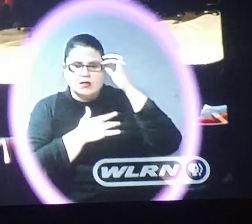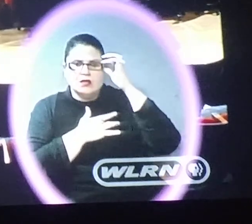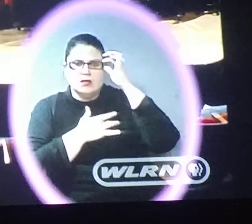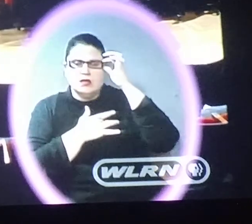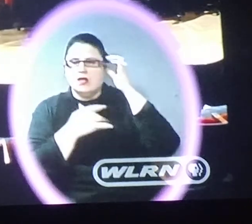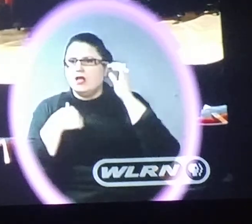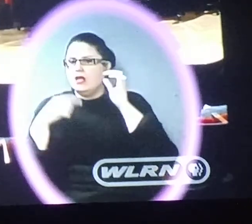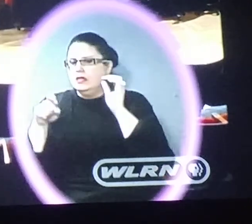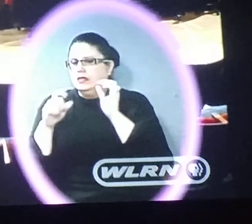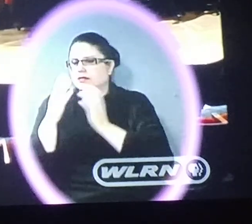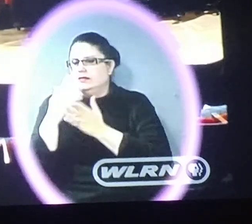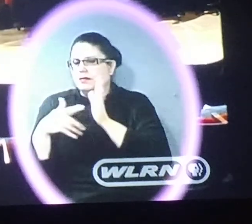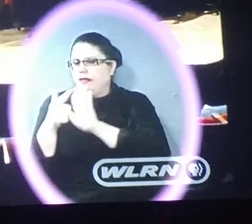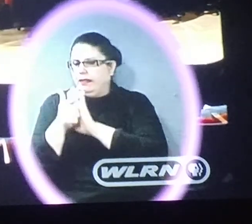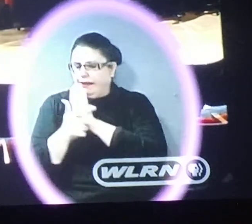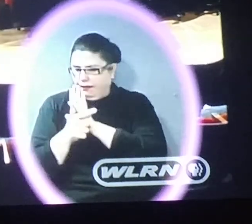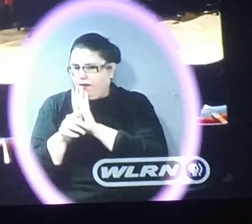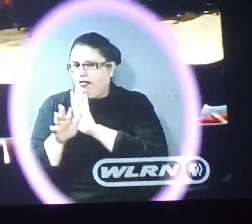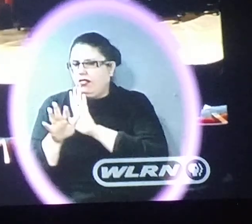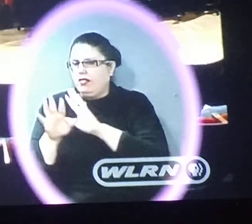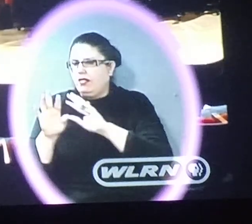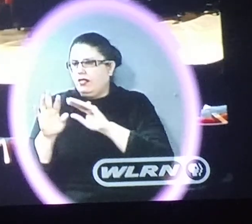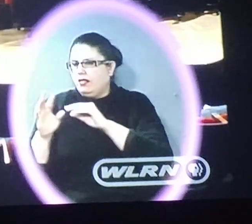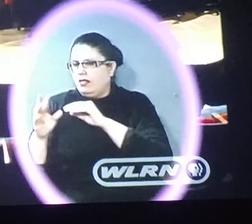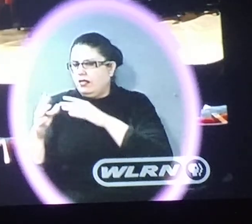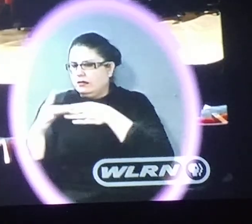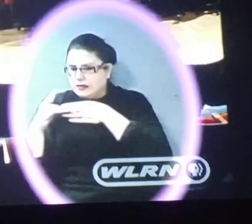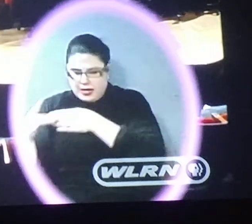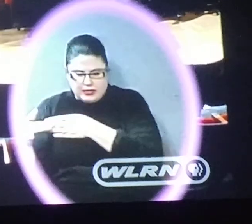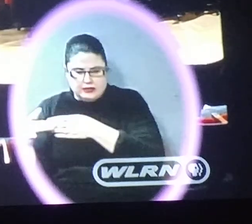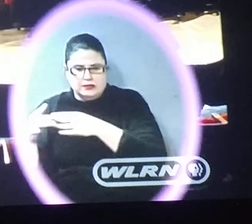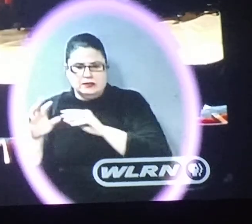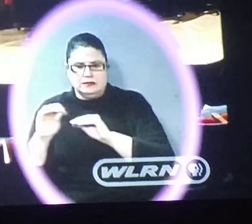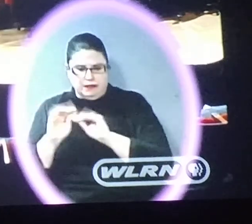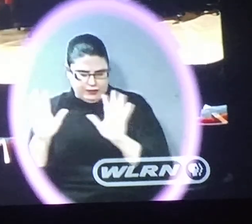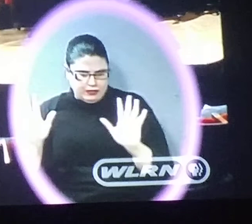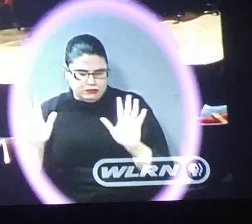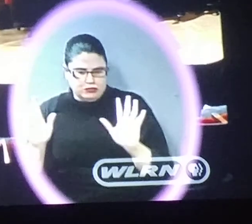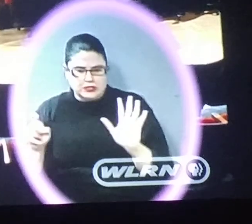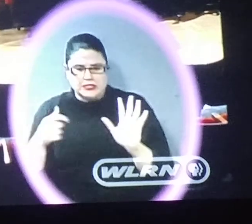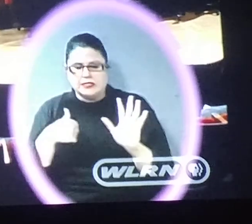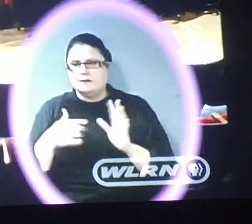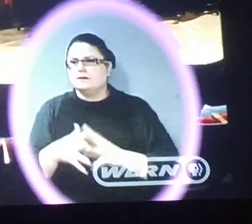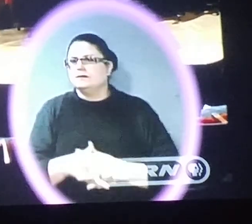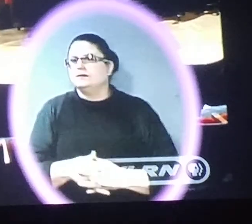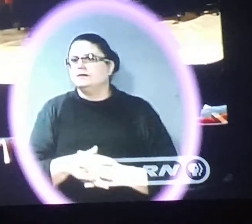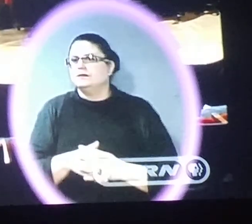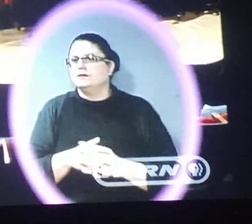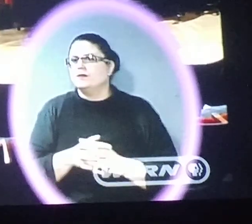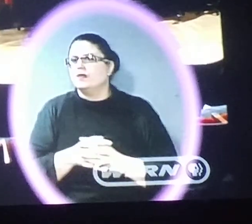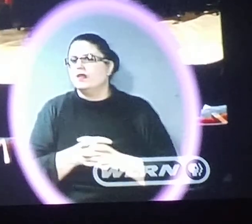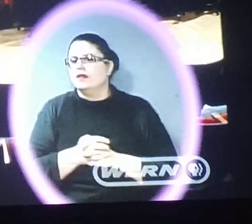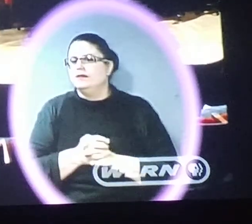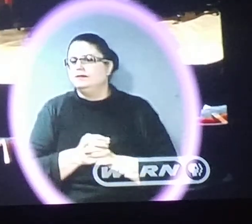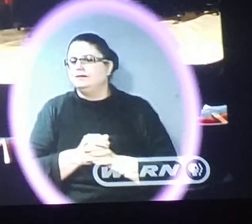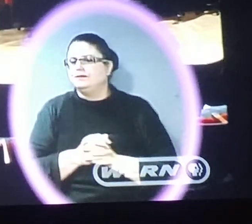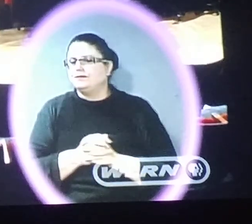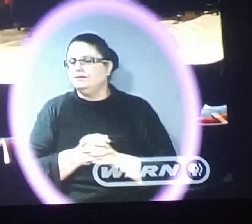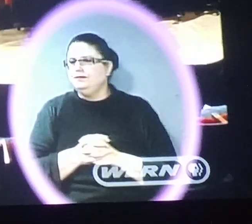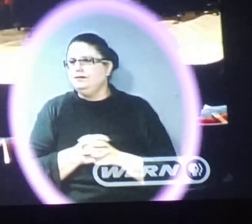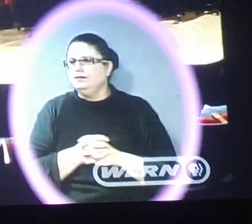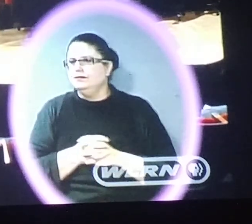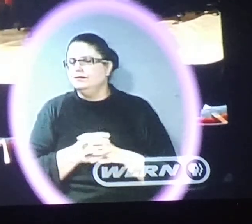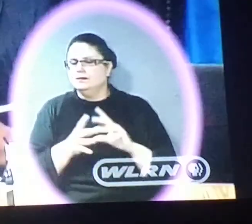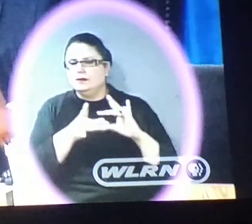some legal and some guidance and clarification around this issue from our attorney relative to